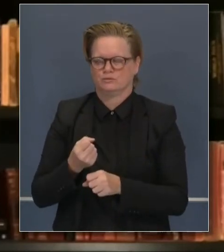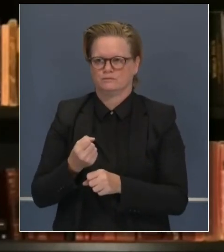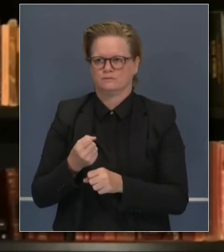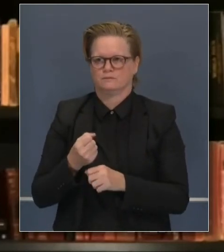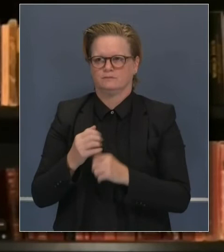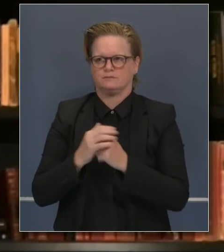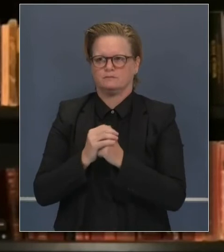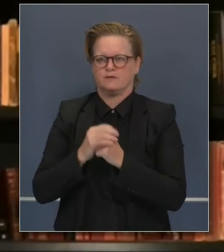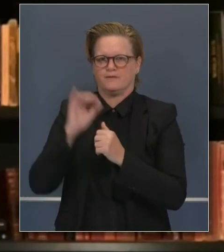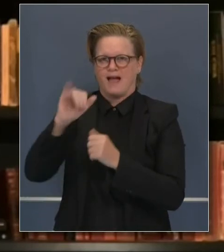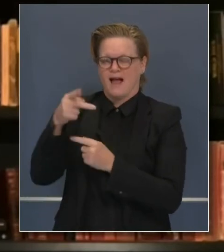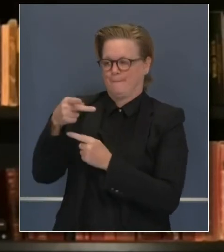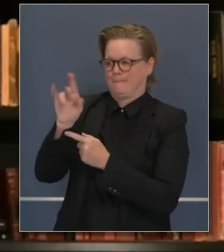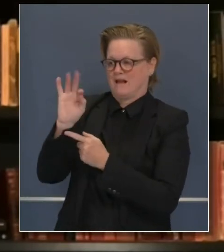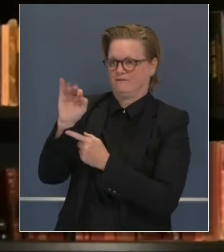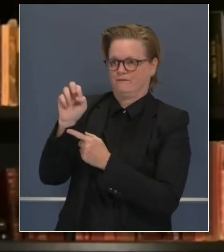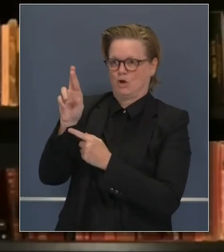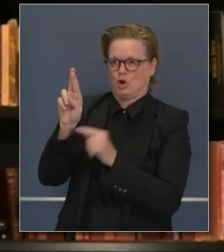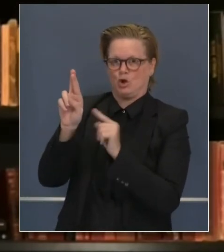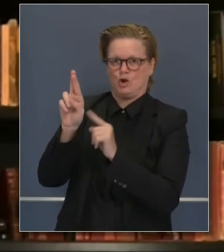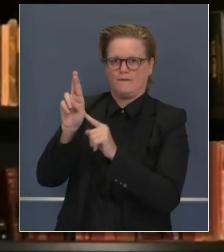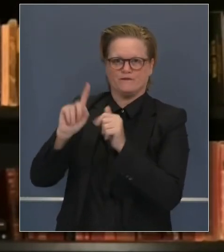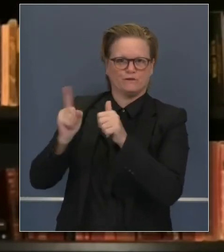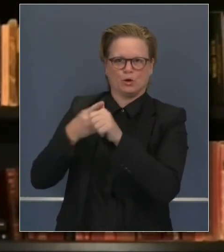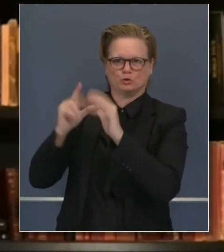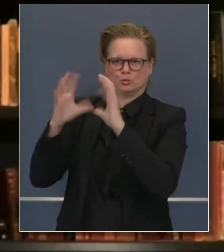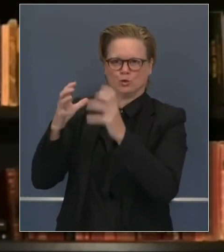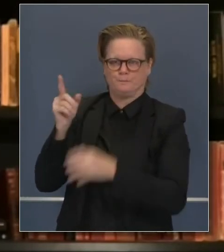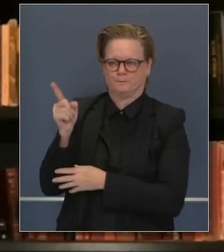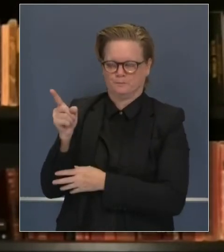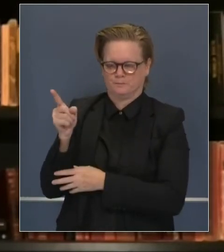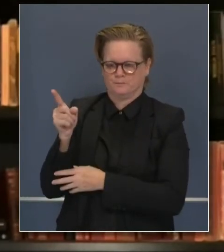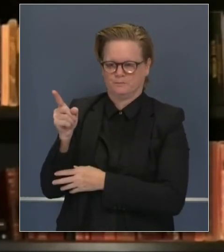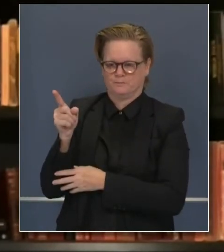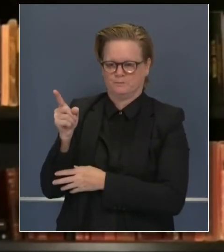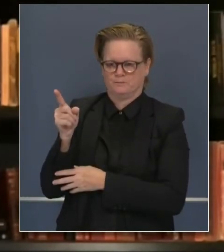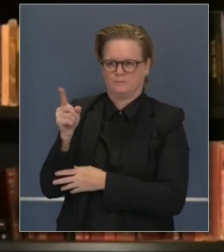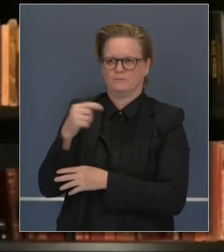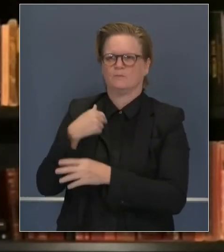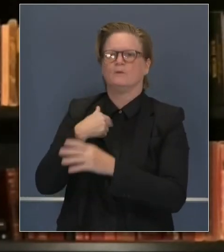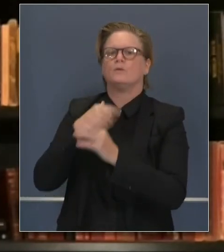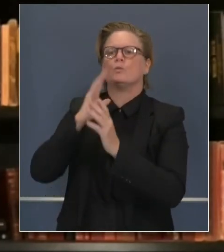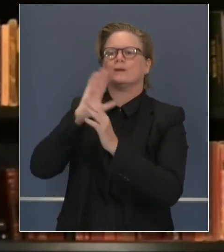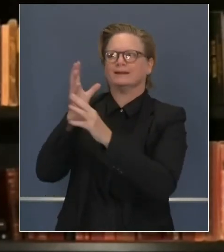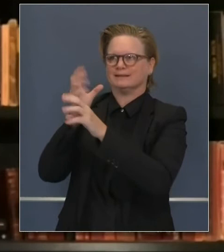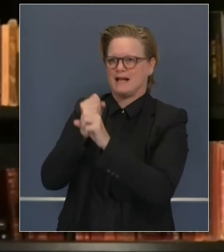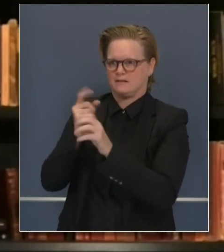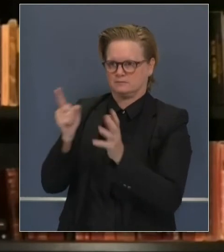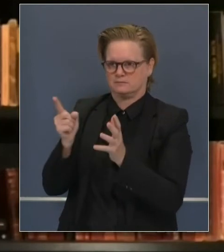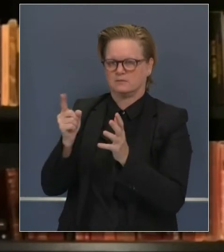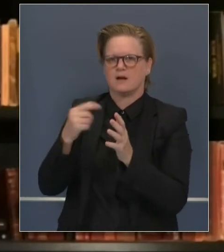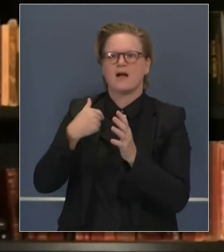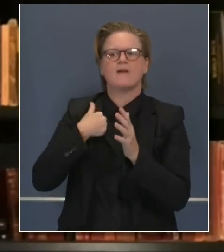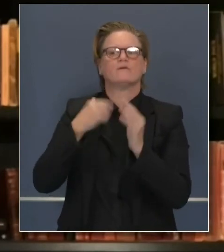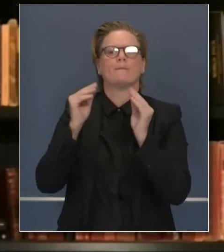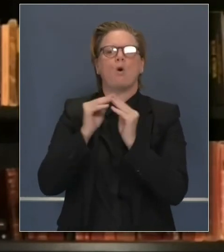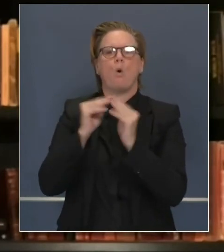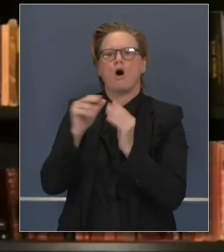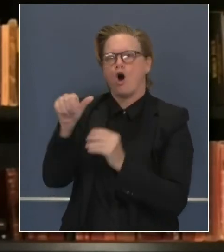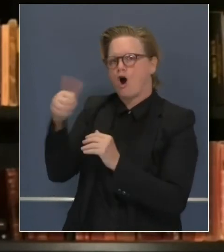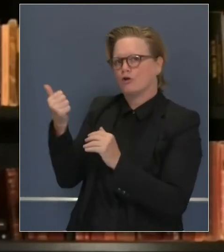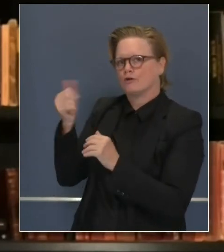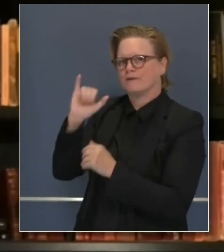available tranche of doses, but the conversations, the advanced conversation with Moderna. We are putting together plans that would